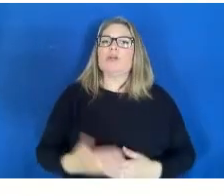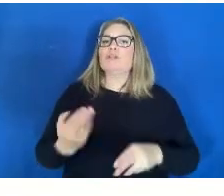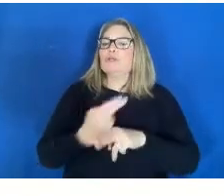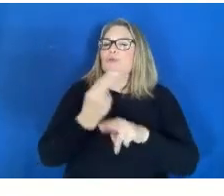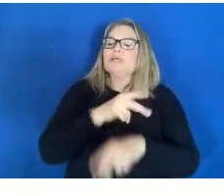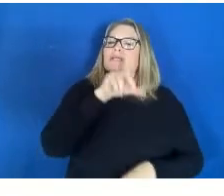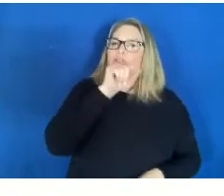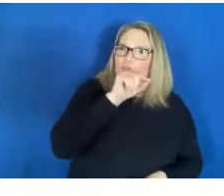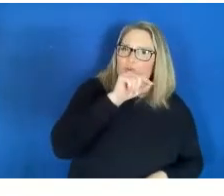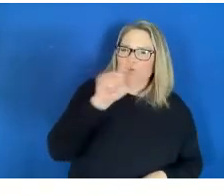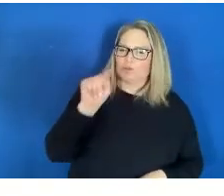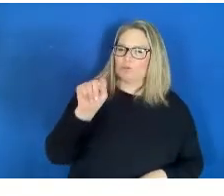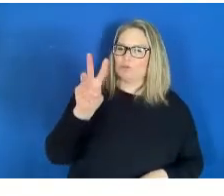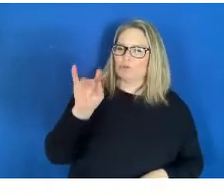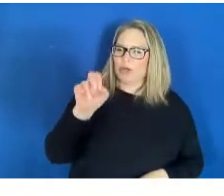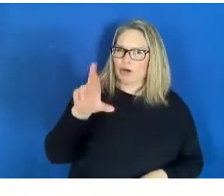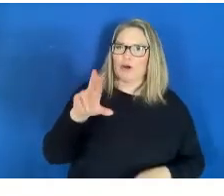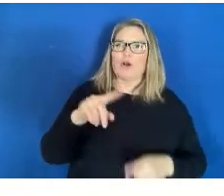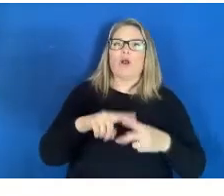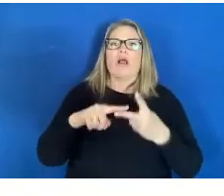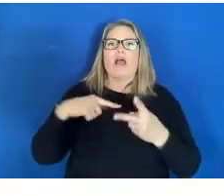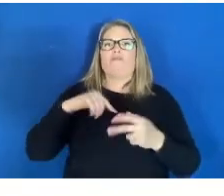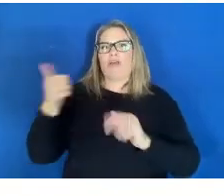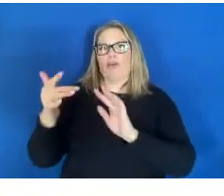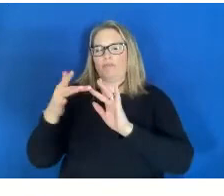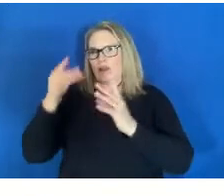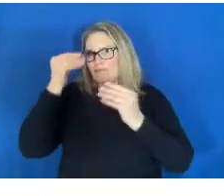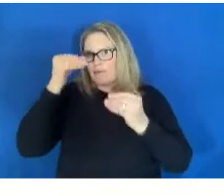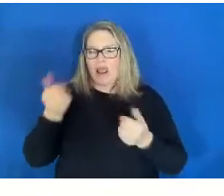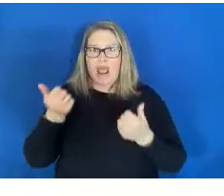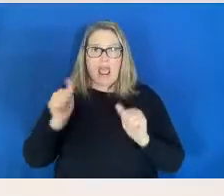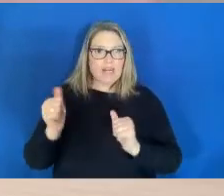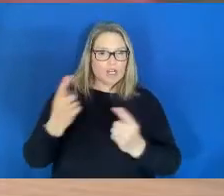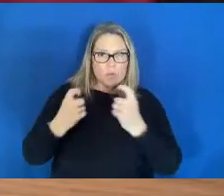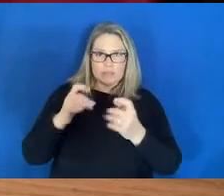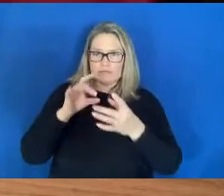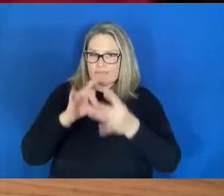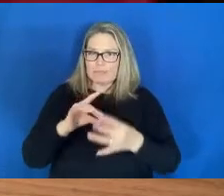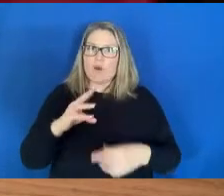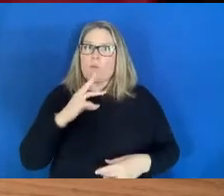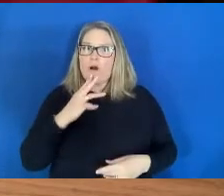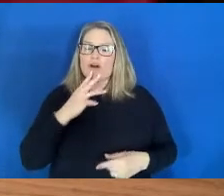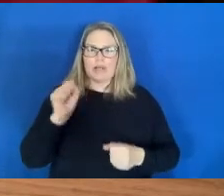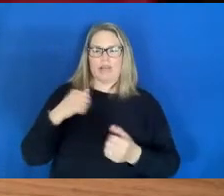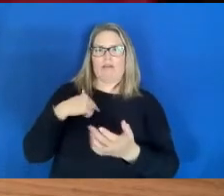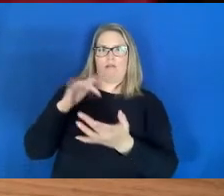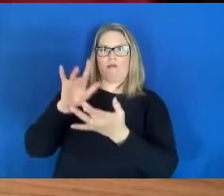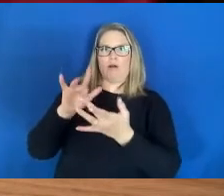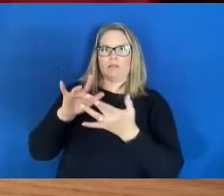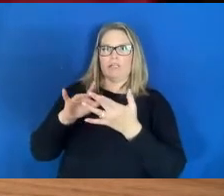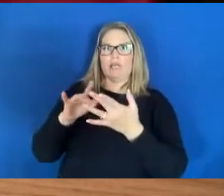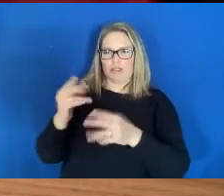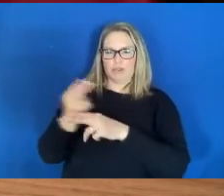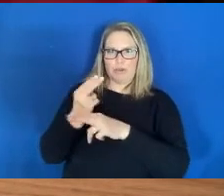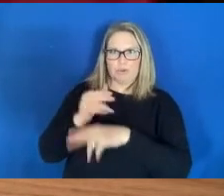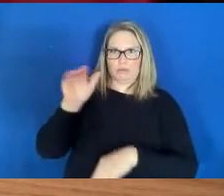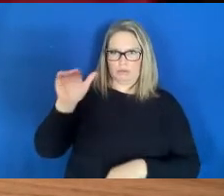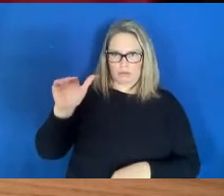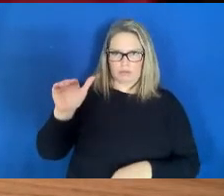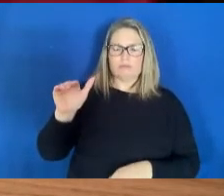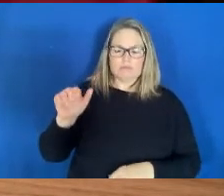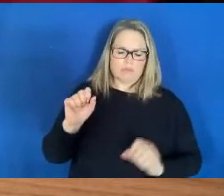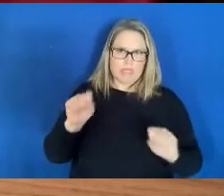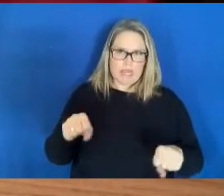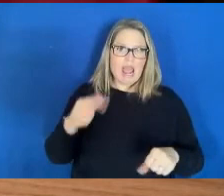contact information. Any questions about water levels or flooding, you can use those as contact. Any